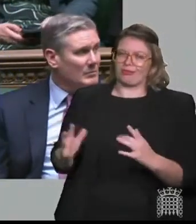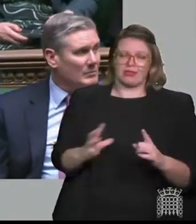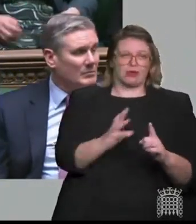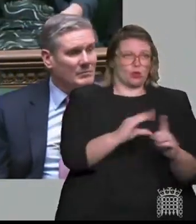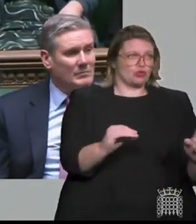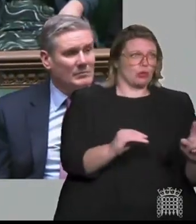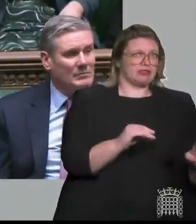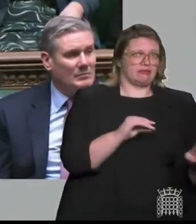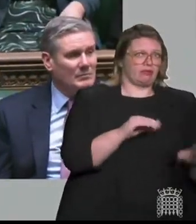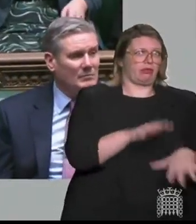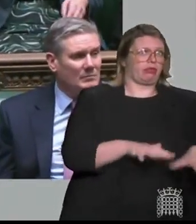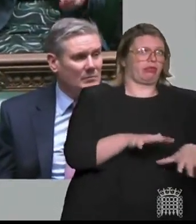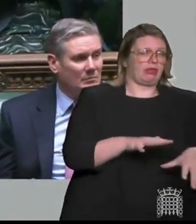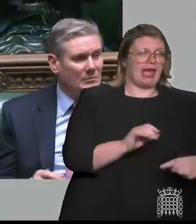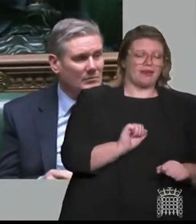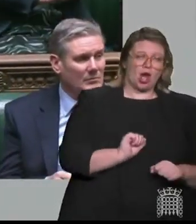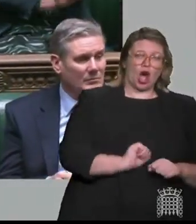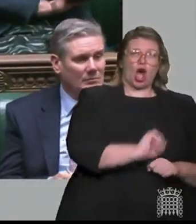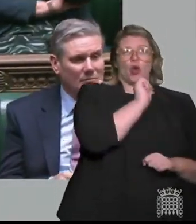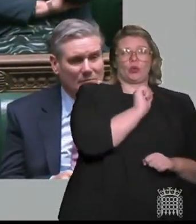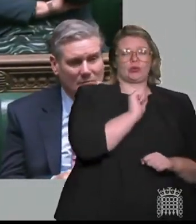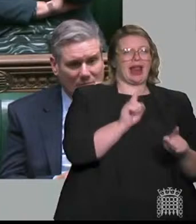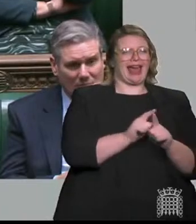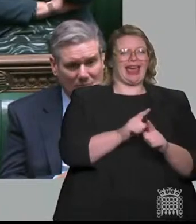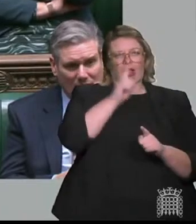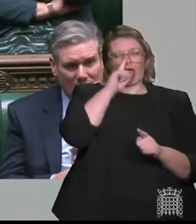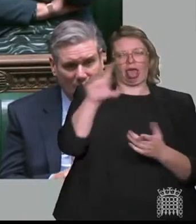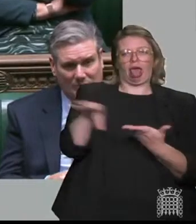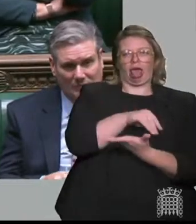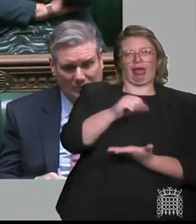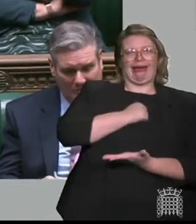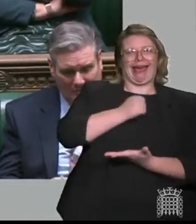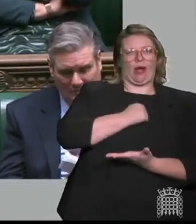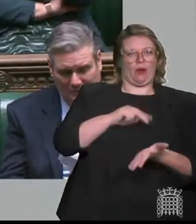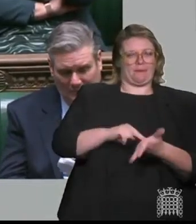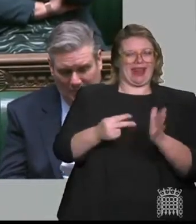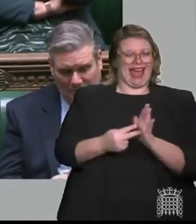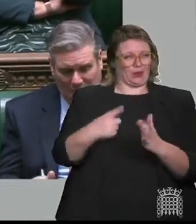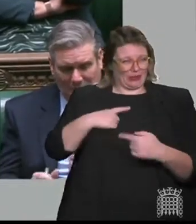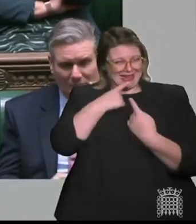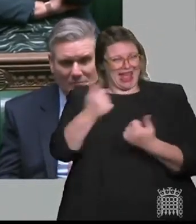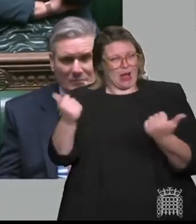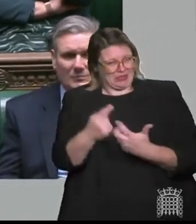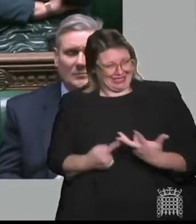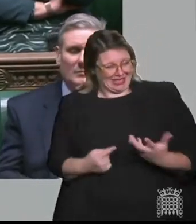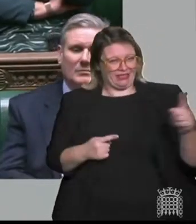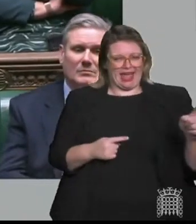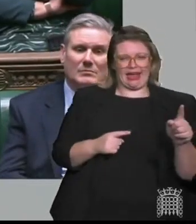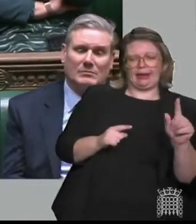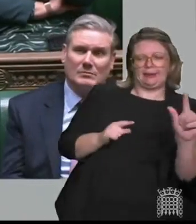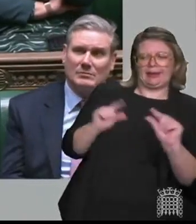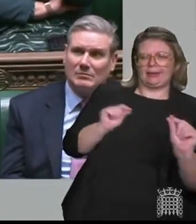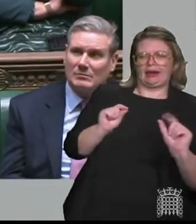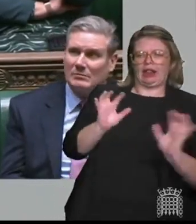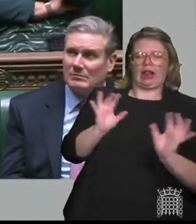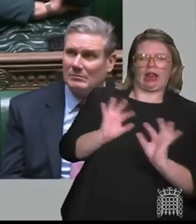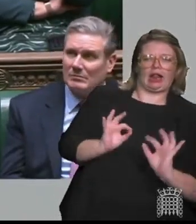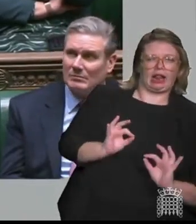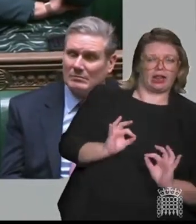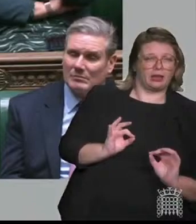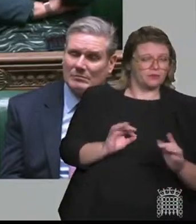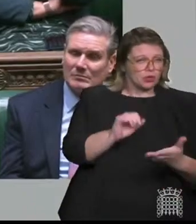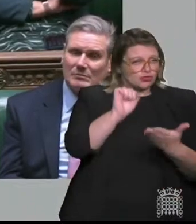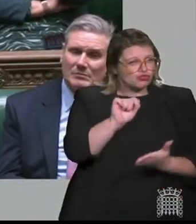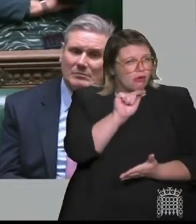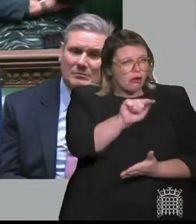have released their own poor cover version of what we have already announced. The Chancellor today is